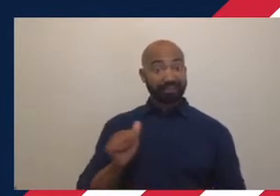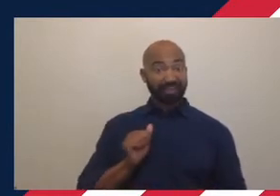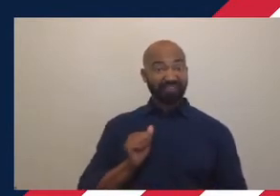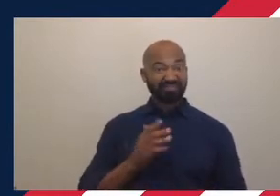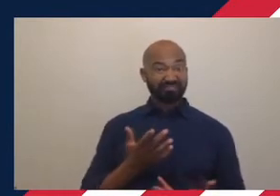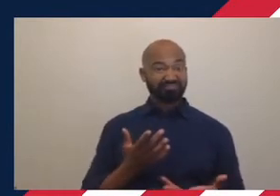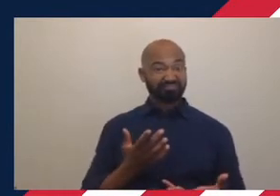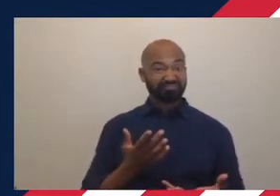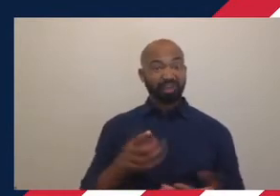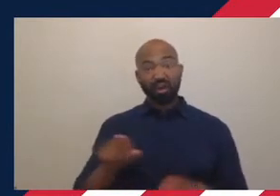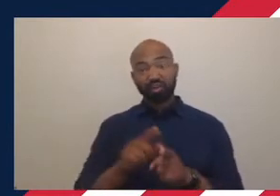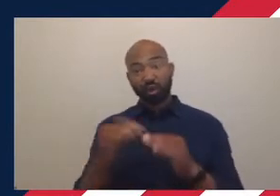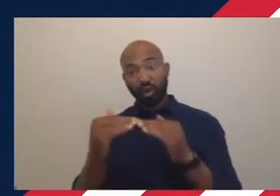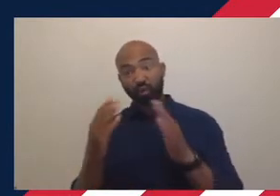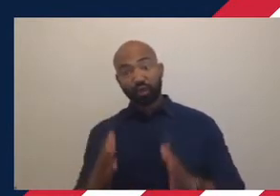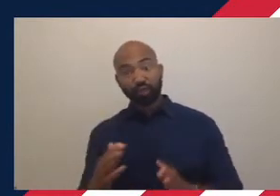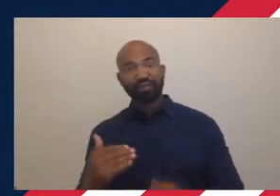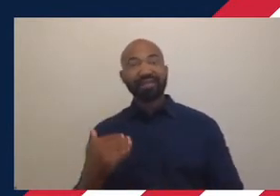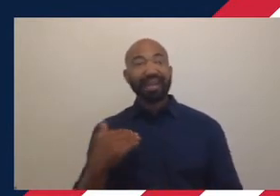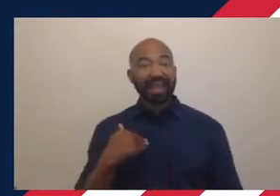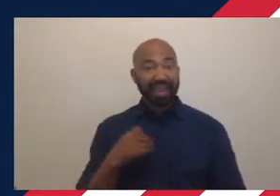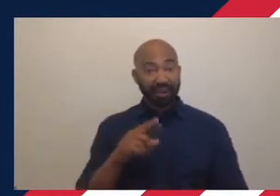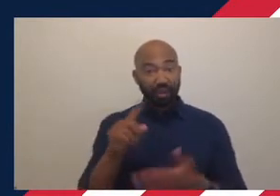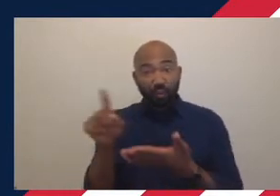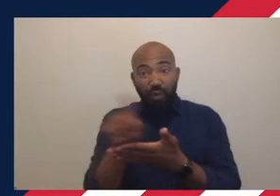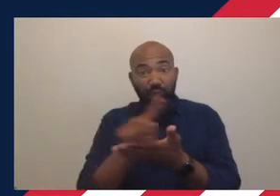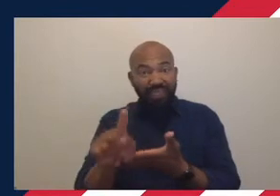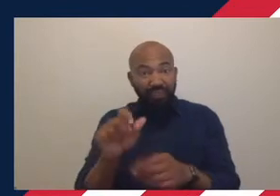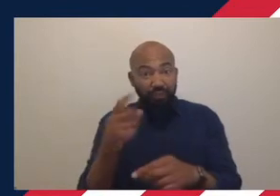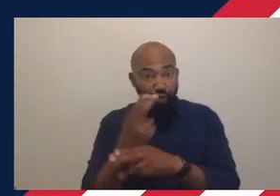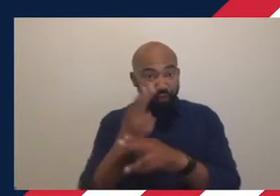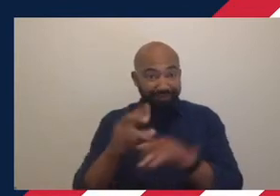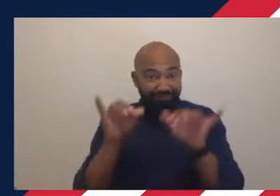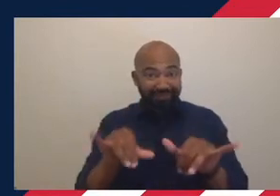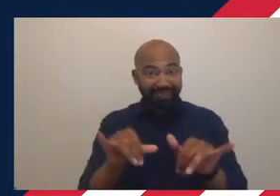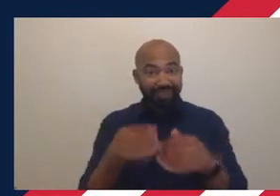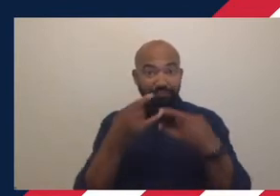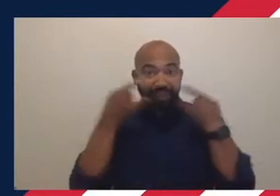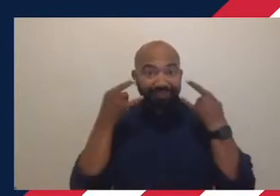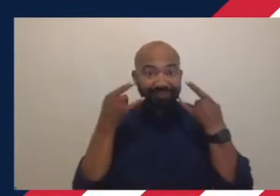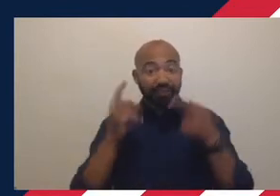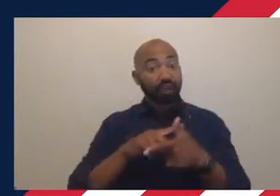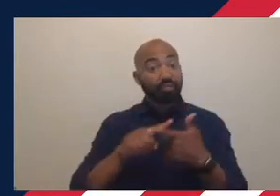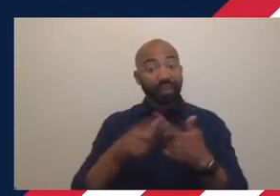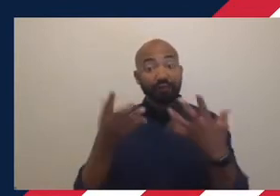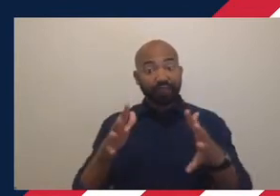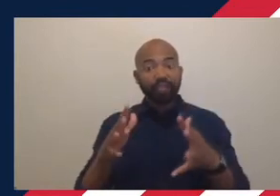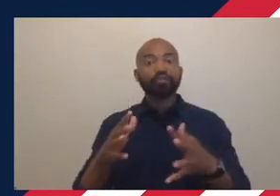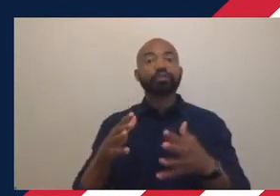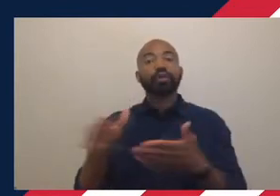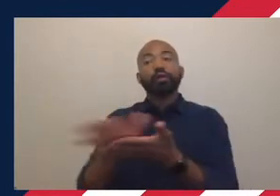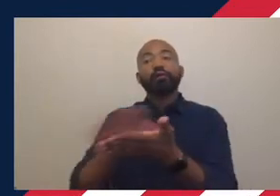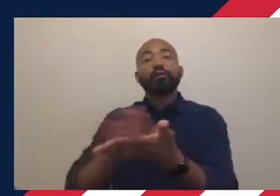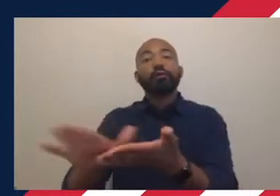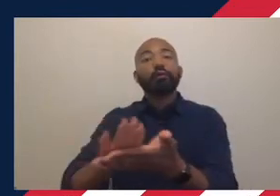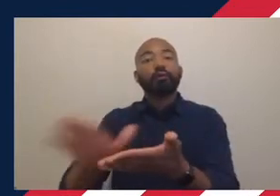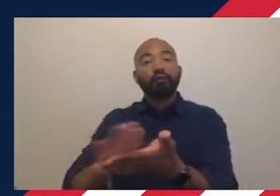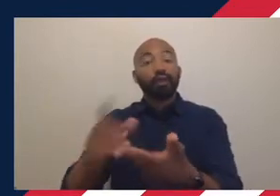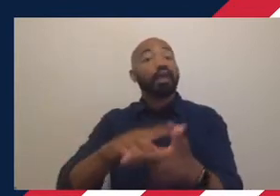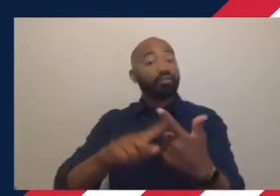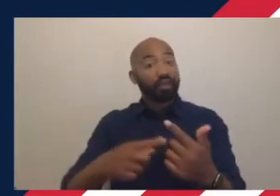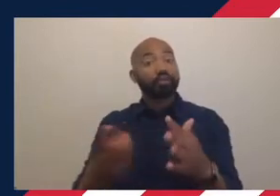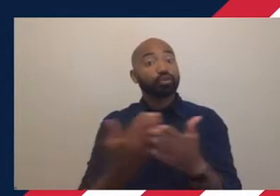week and then having them recycled and sanitized. And there was a recent publication that came out that said